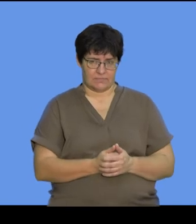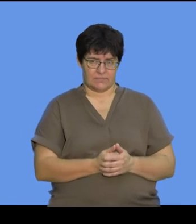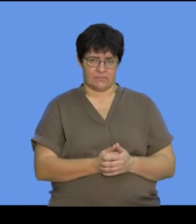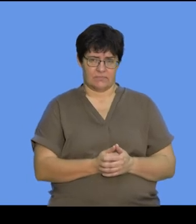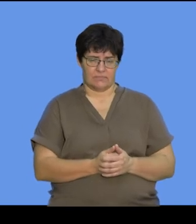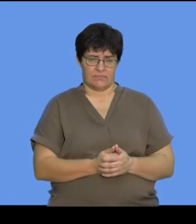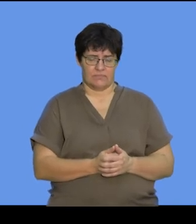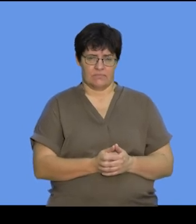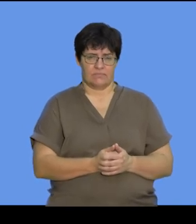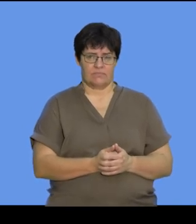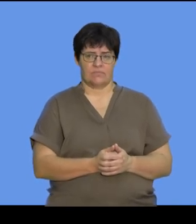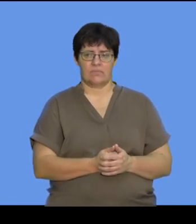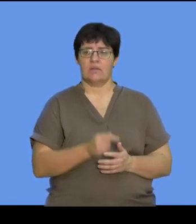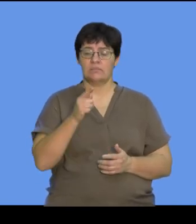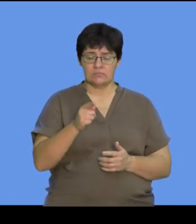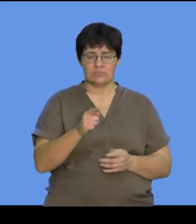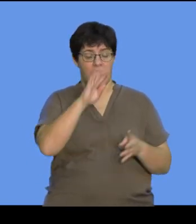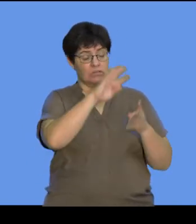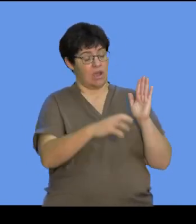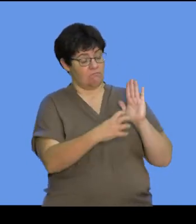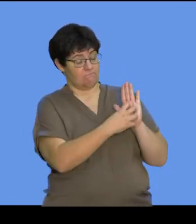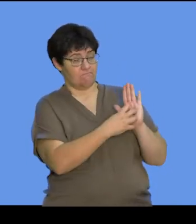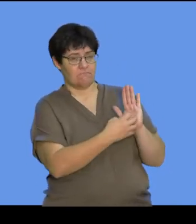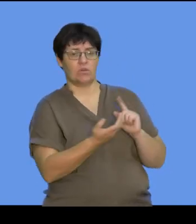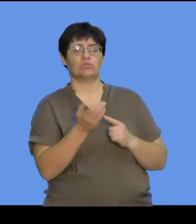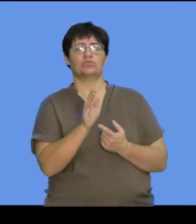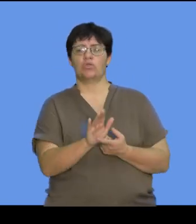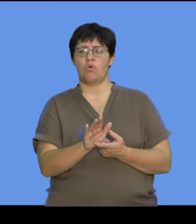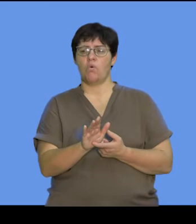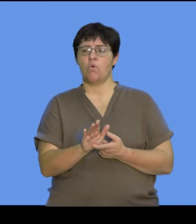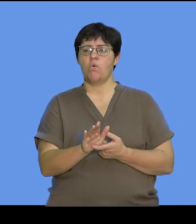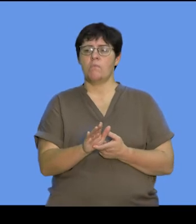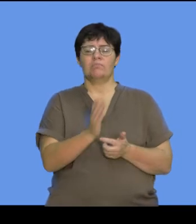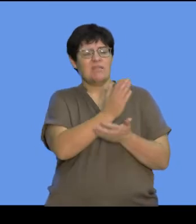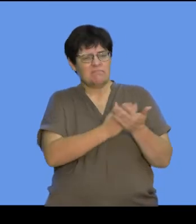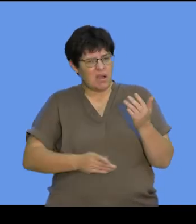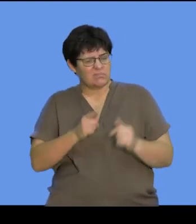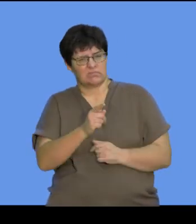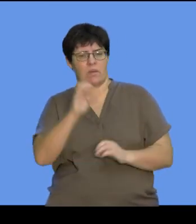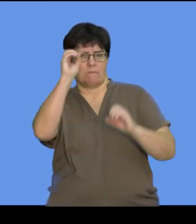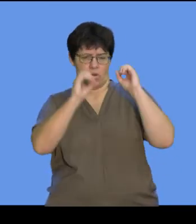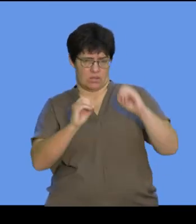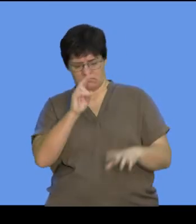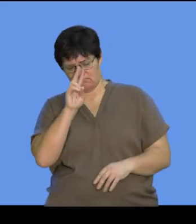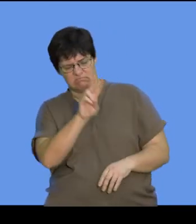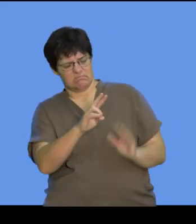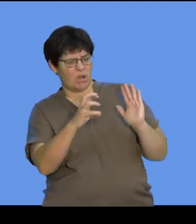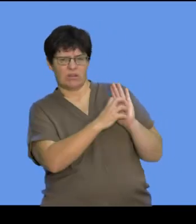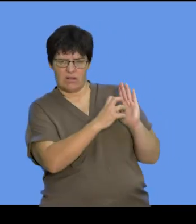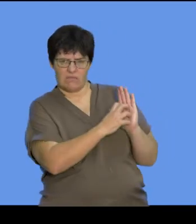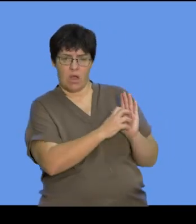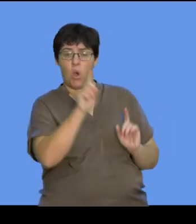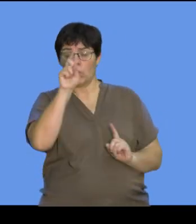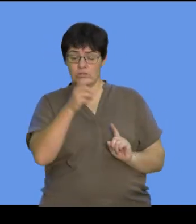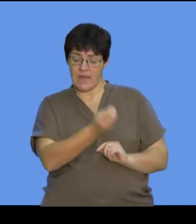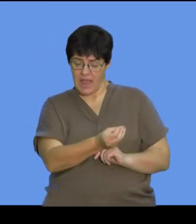let's get straight into these questions. The diagram represents a part of a molecule. Study the diagram and answer the questions